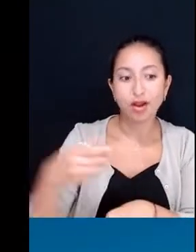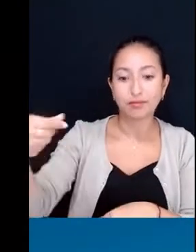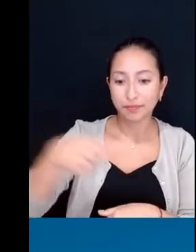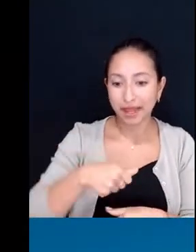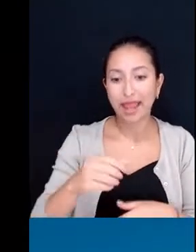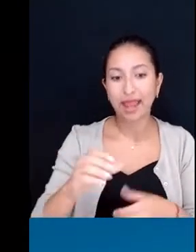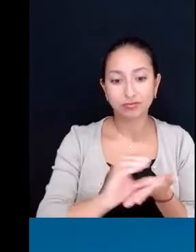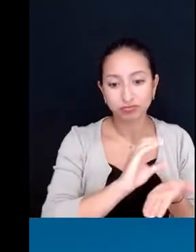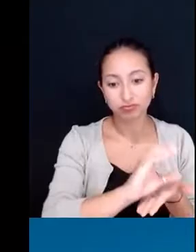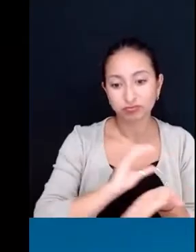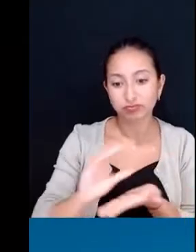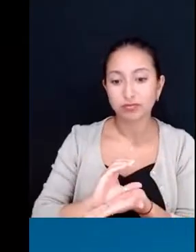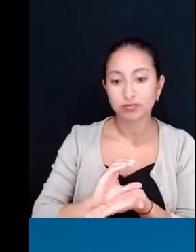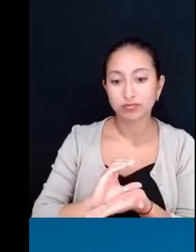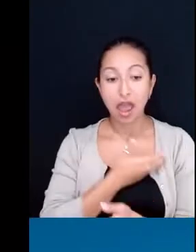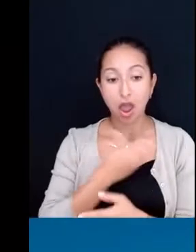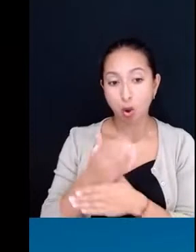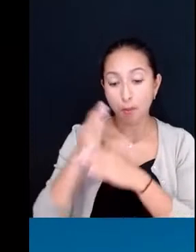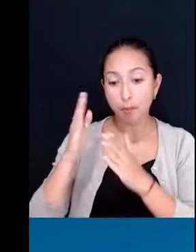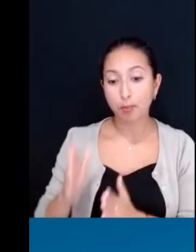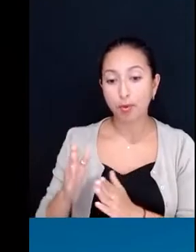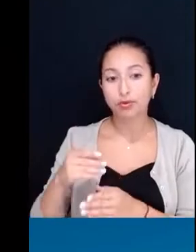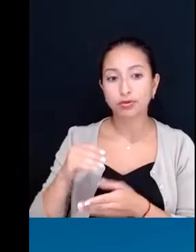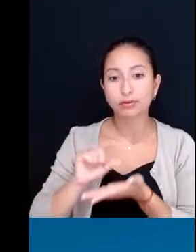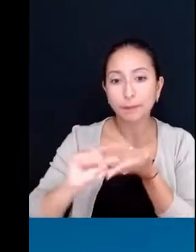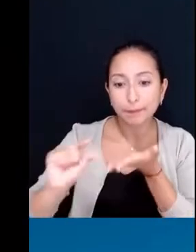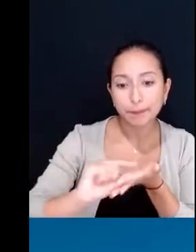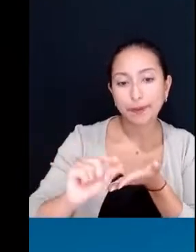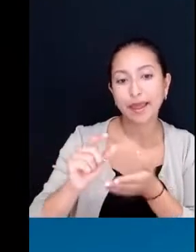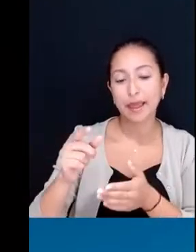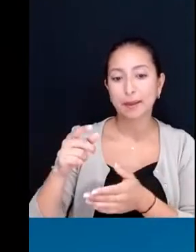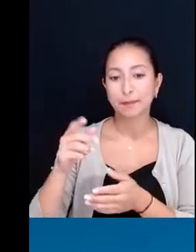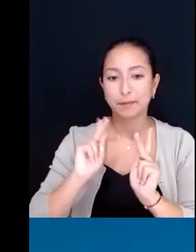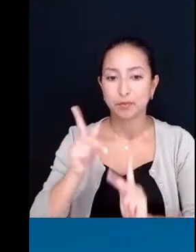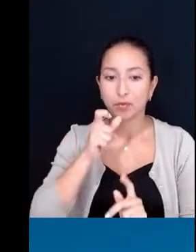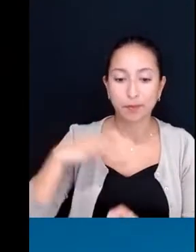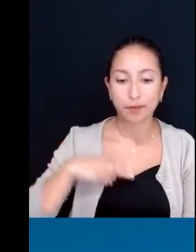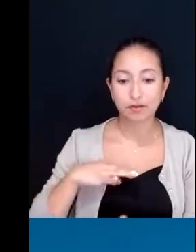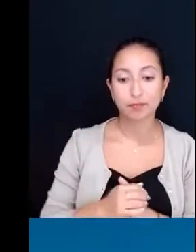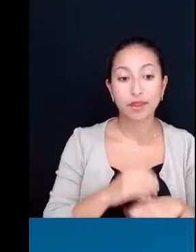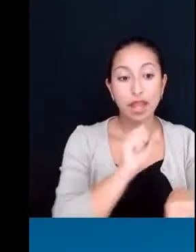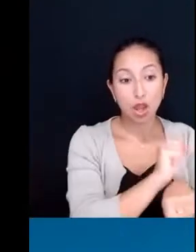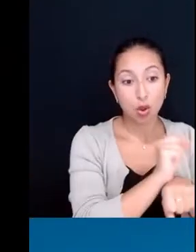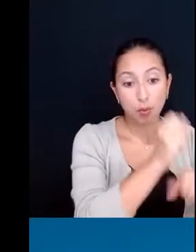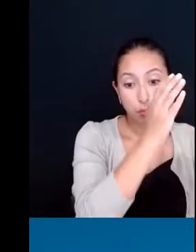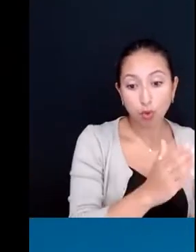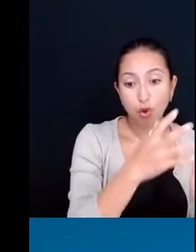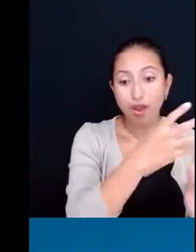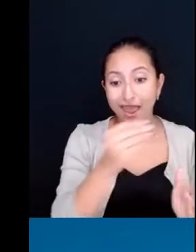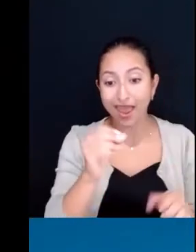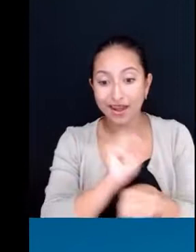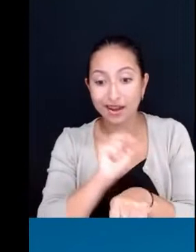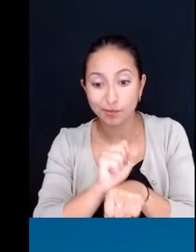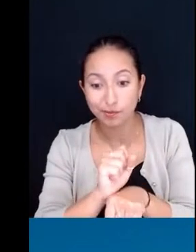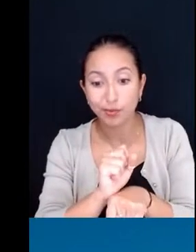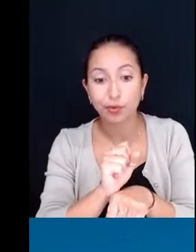benefits to those who are eligible for them. Employers and employees each pay 6.2% of wages up to the taxable